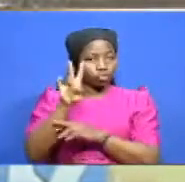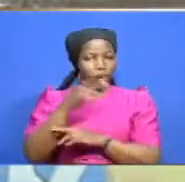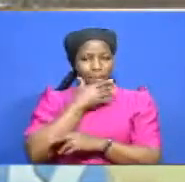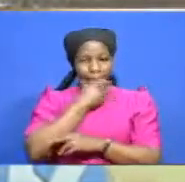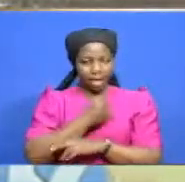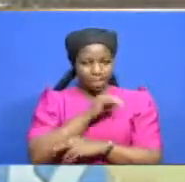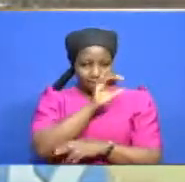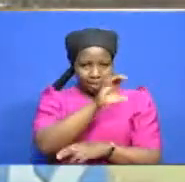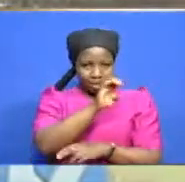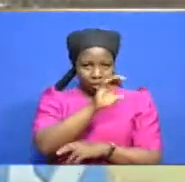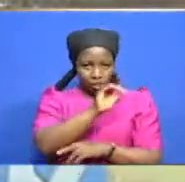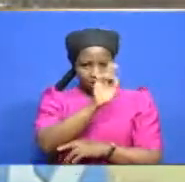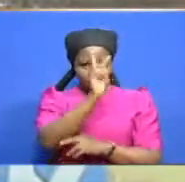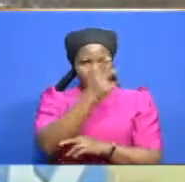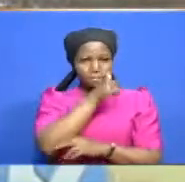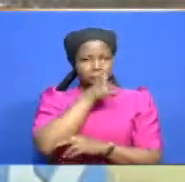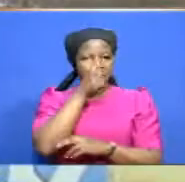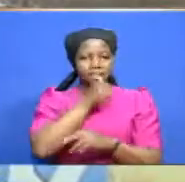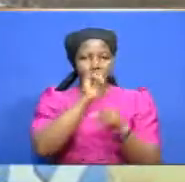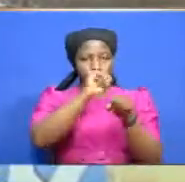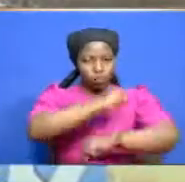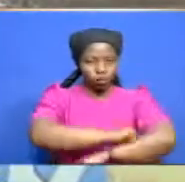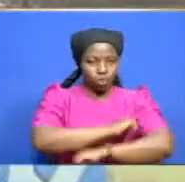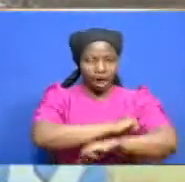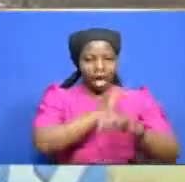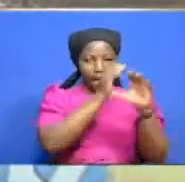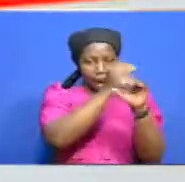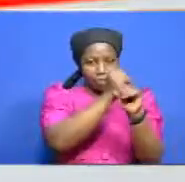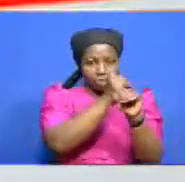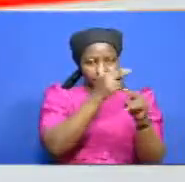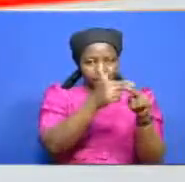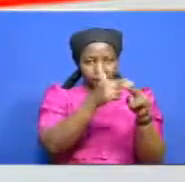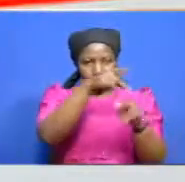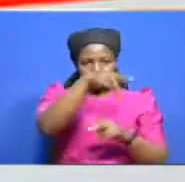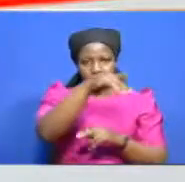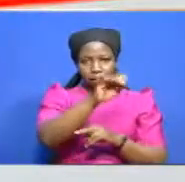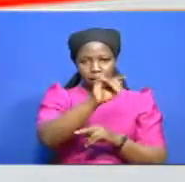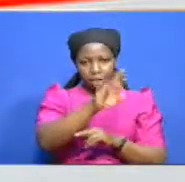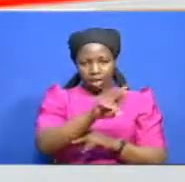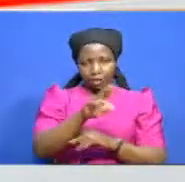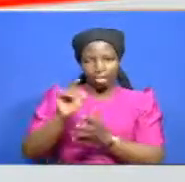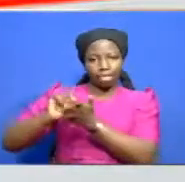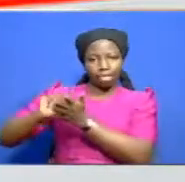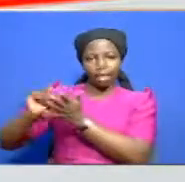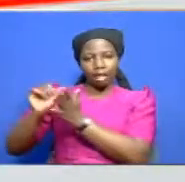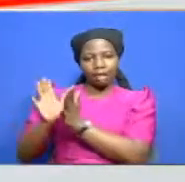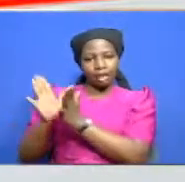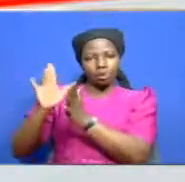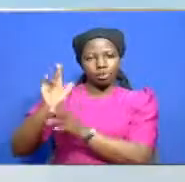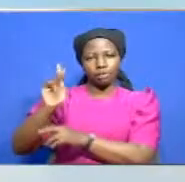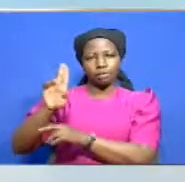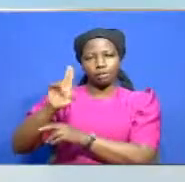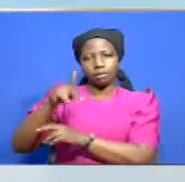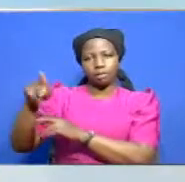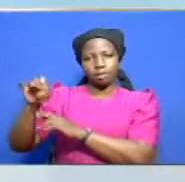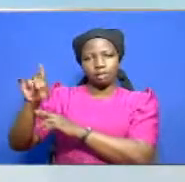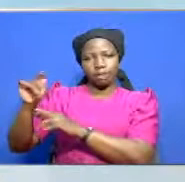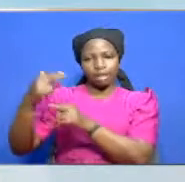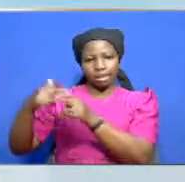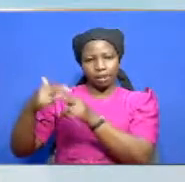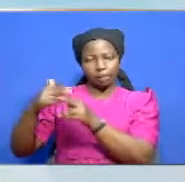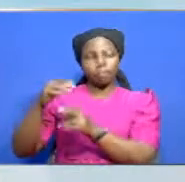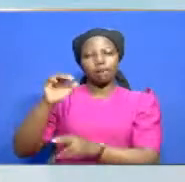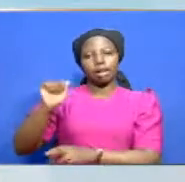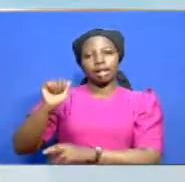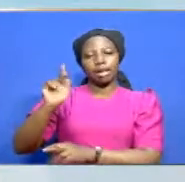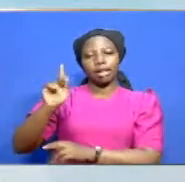of the Kenya Private Schools Association, Mr. Peter Ndoro, and the Secretary General, Kupet Akello Misori. Thank you so much